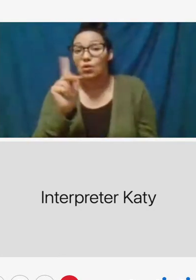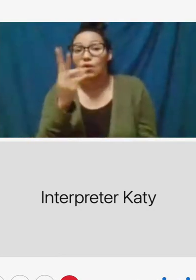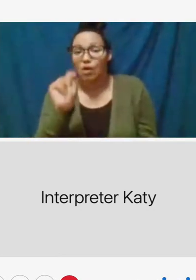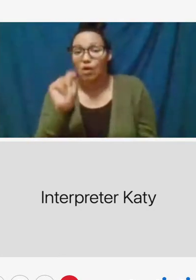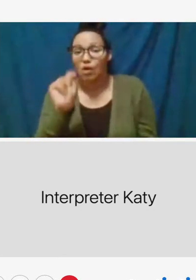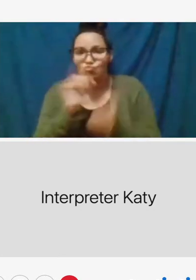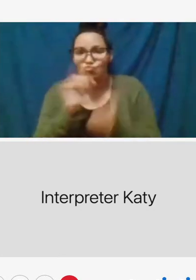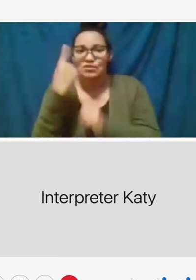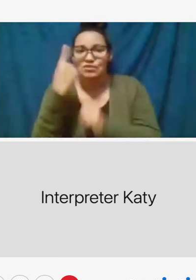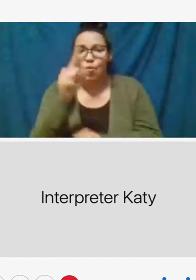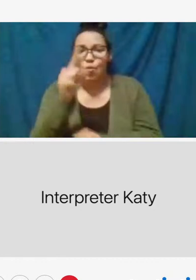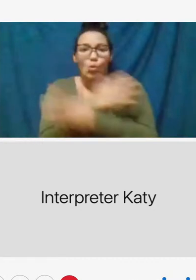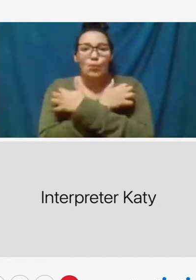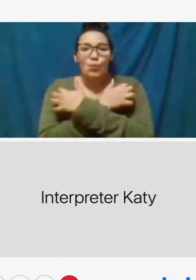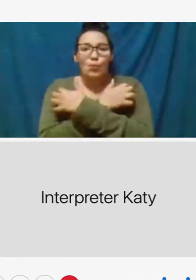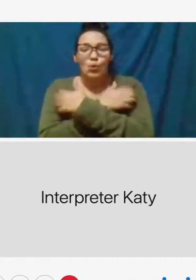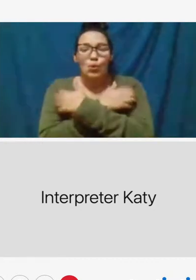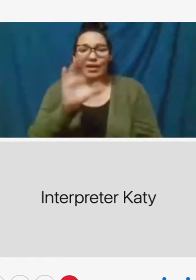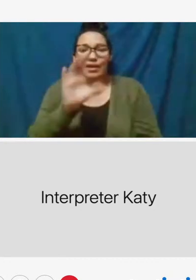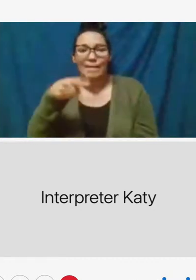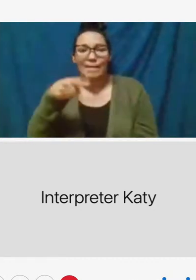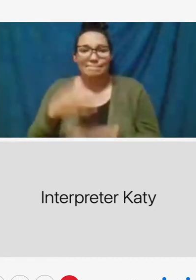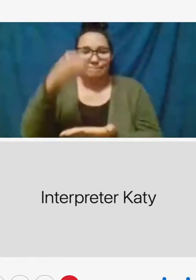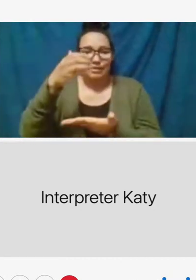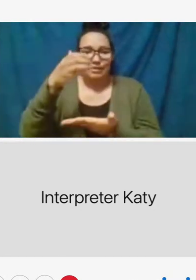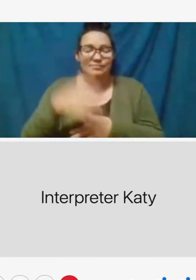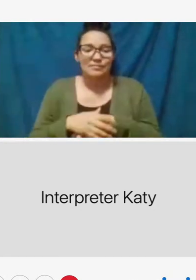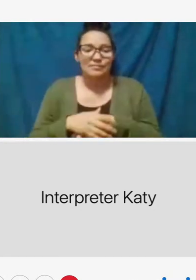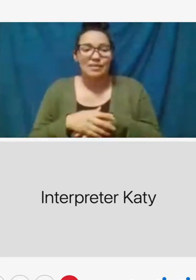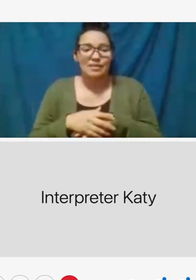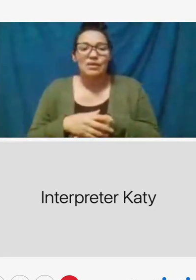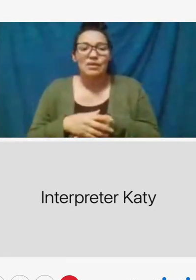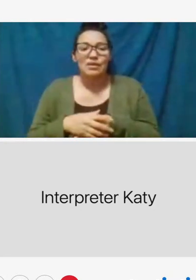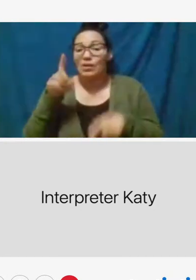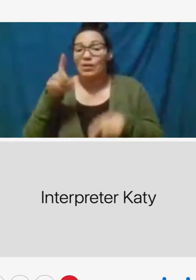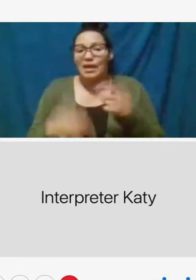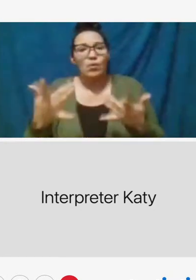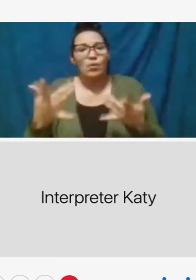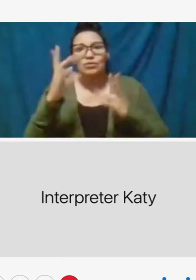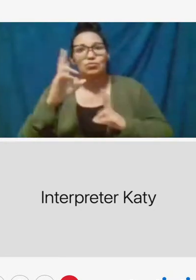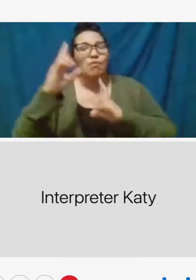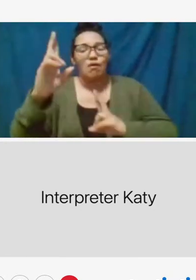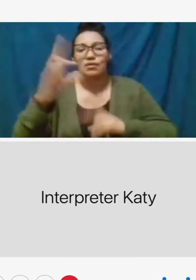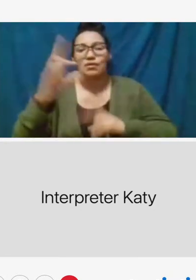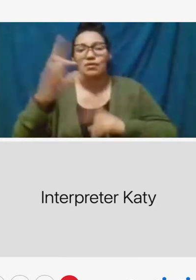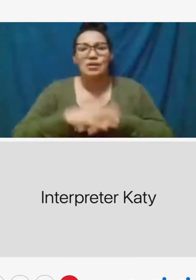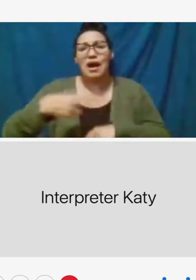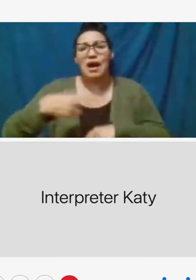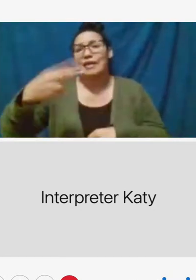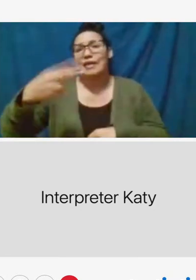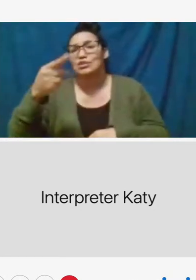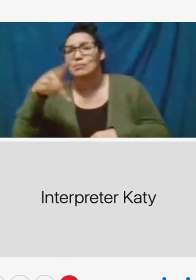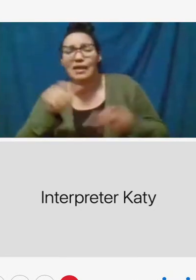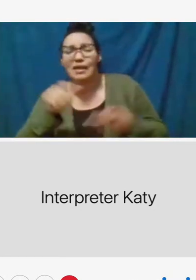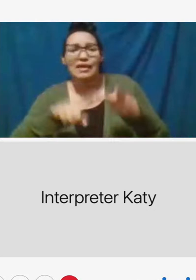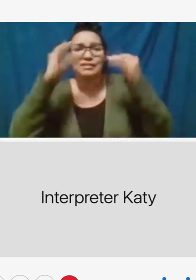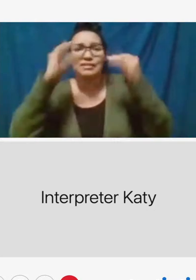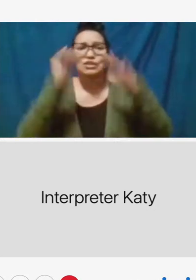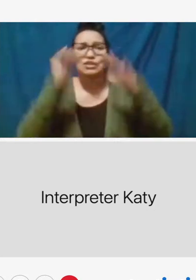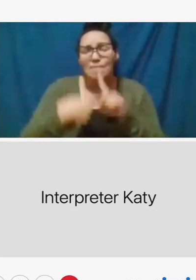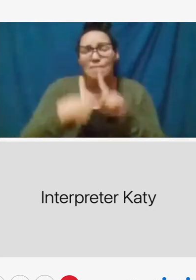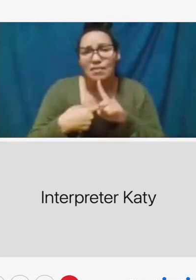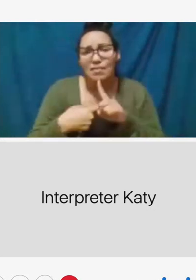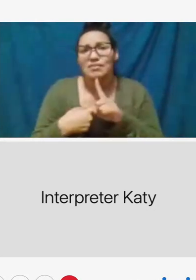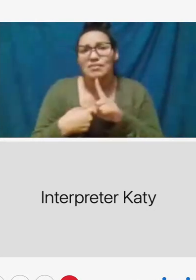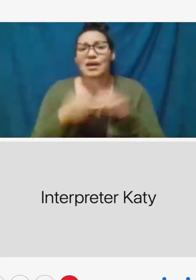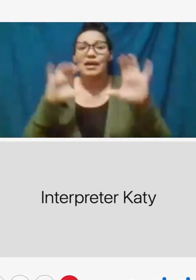cup we can't wait to honor our winter sport teams teachers of the month highest gpas and also enjoy class competitions